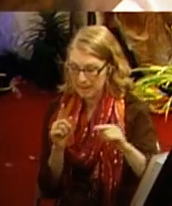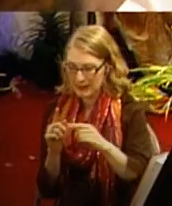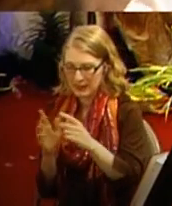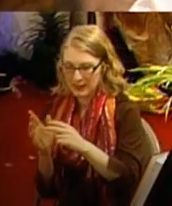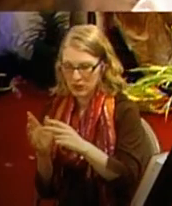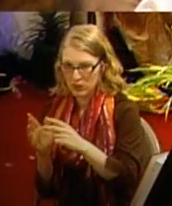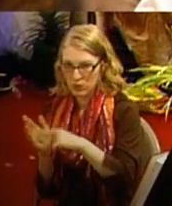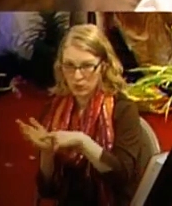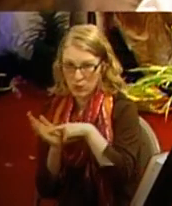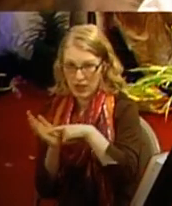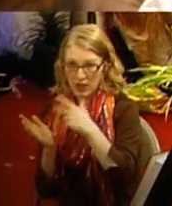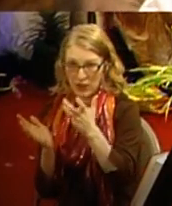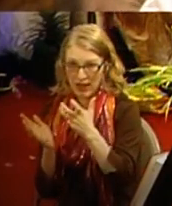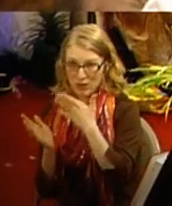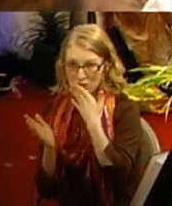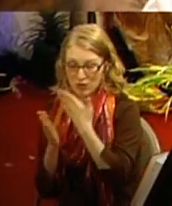nothing.